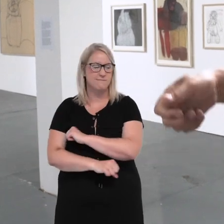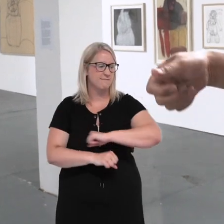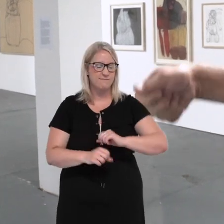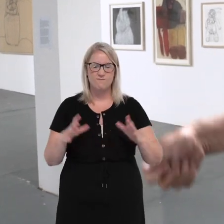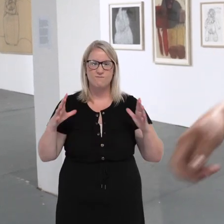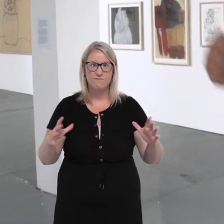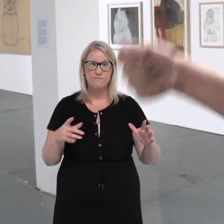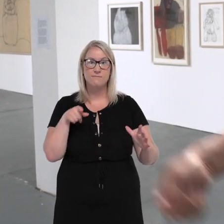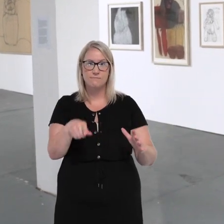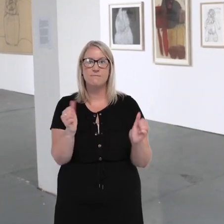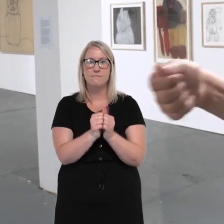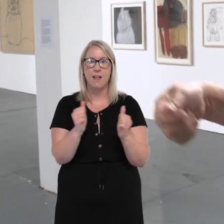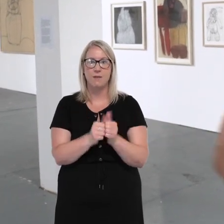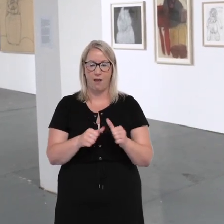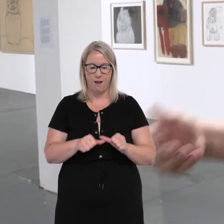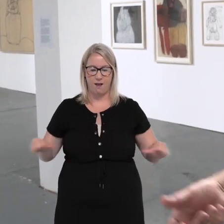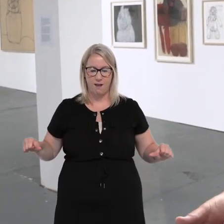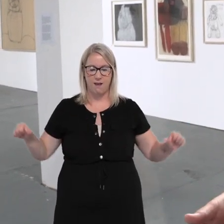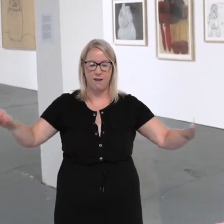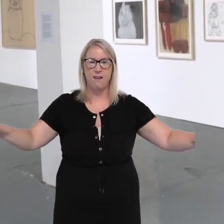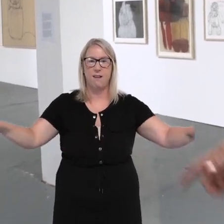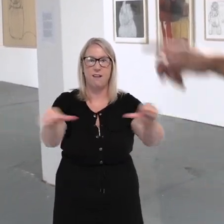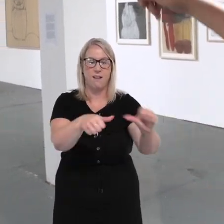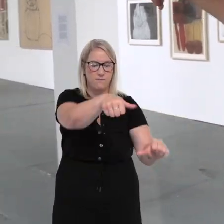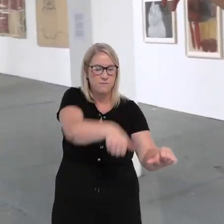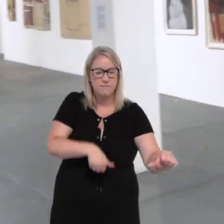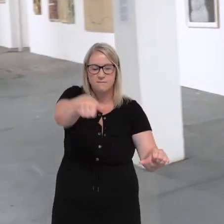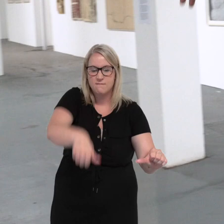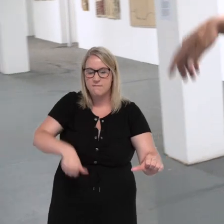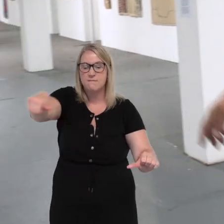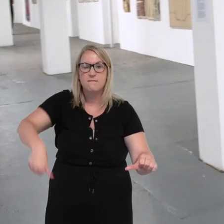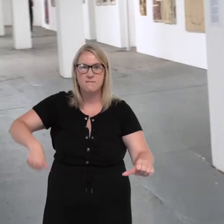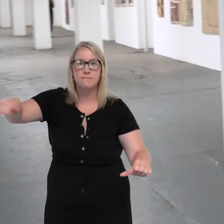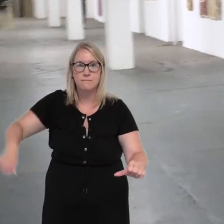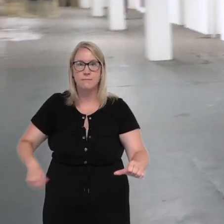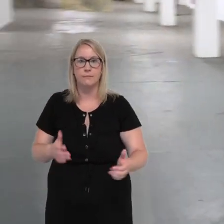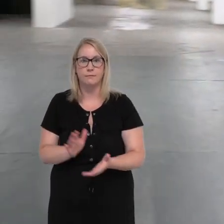paper around the side and started sticking it and masking it, and in the end